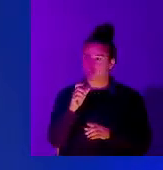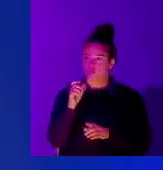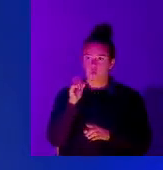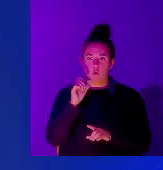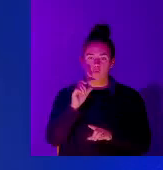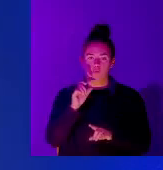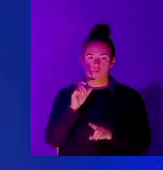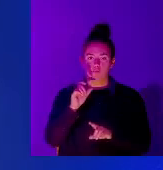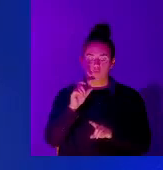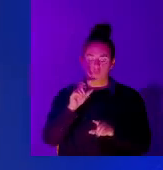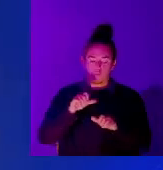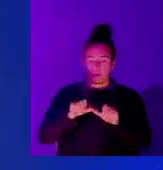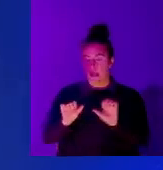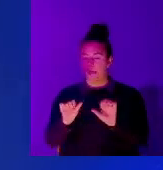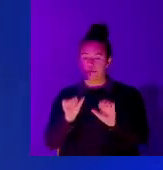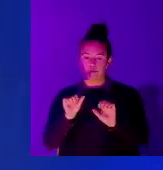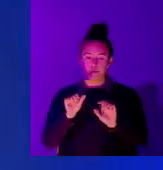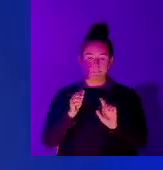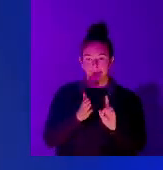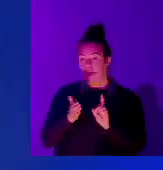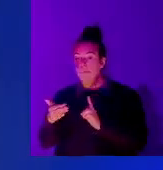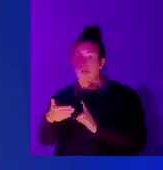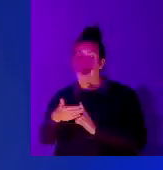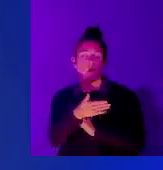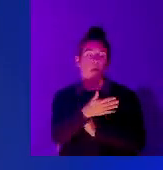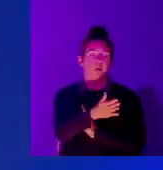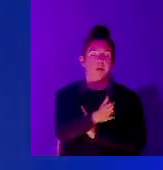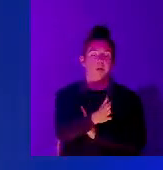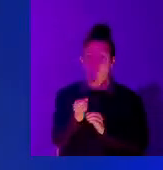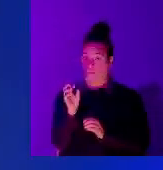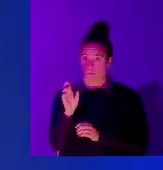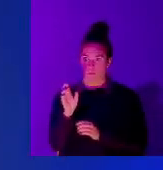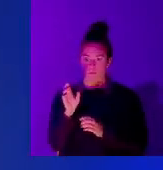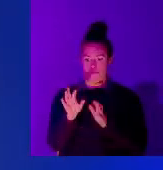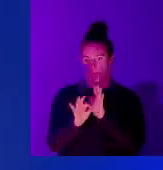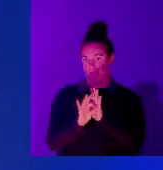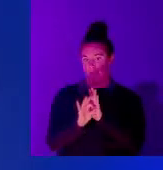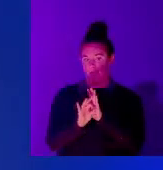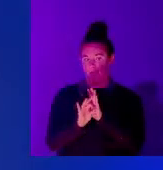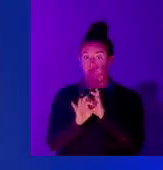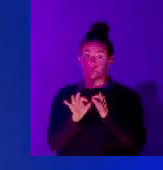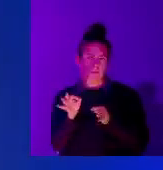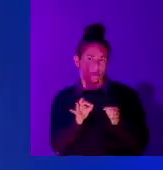for some explanation of why it can't be trusted.